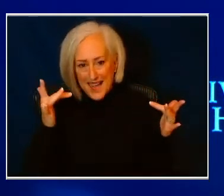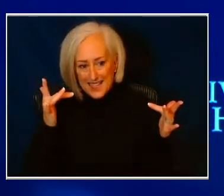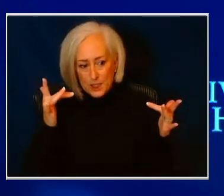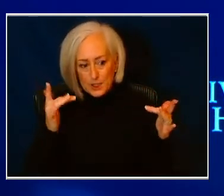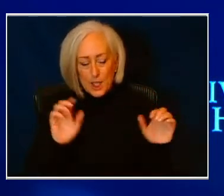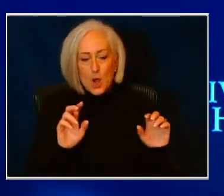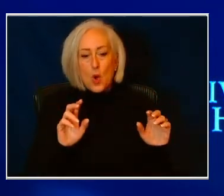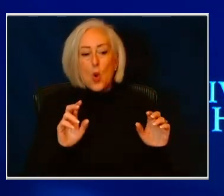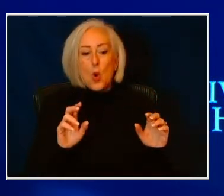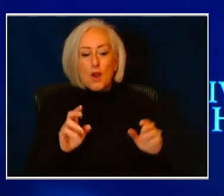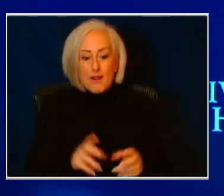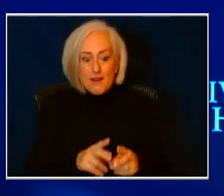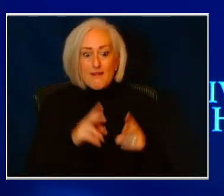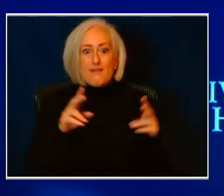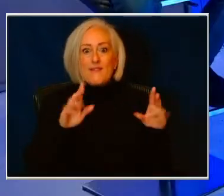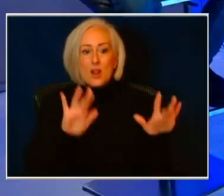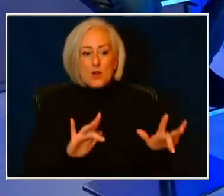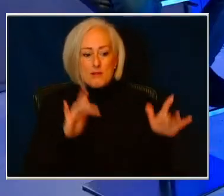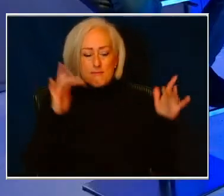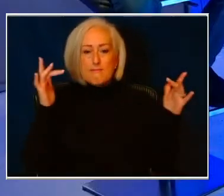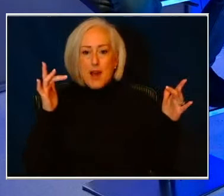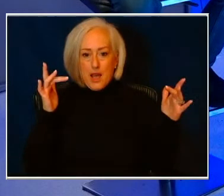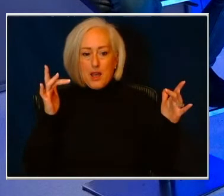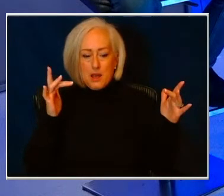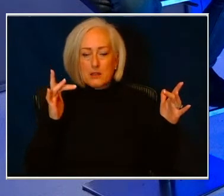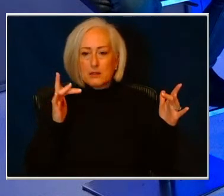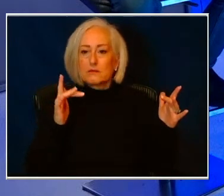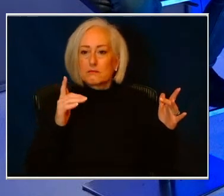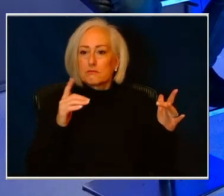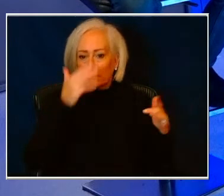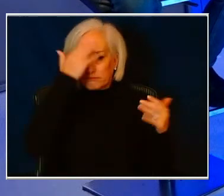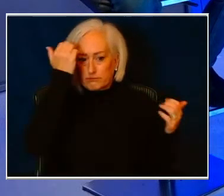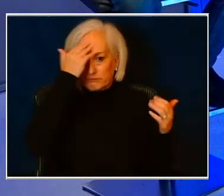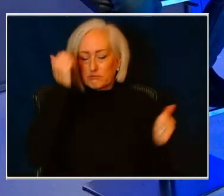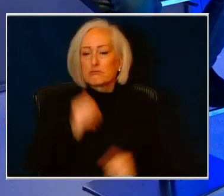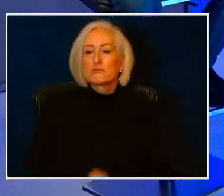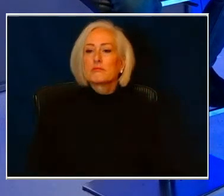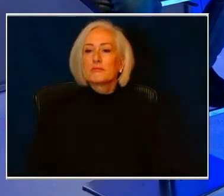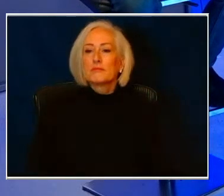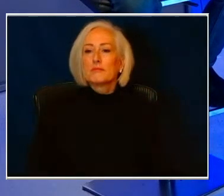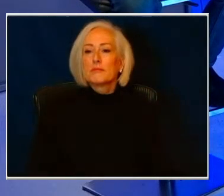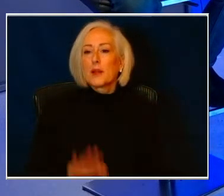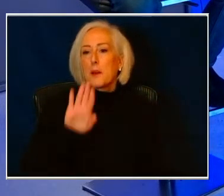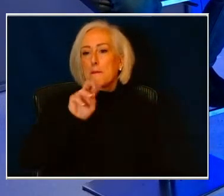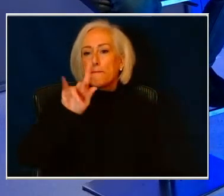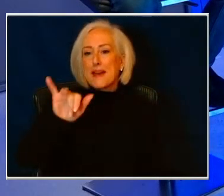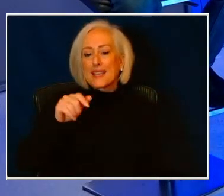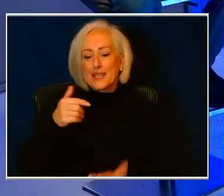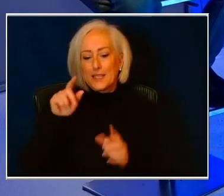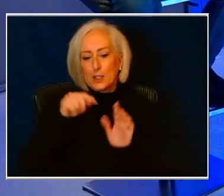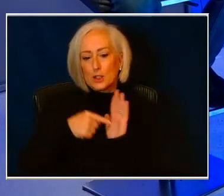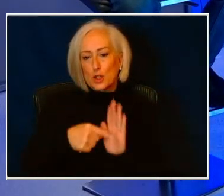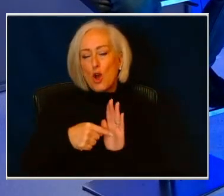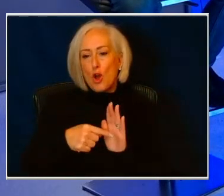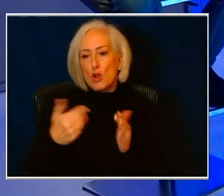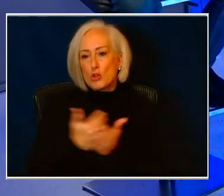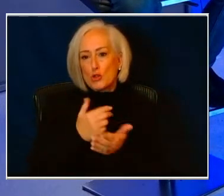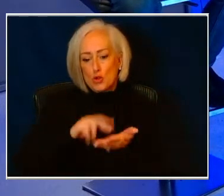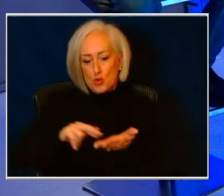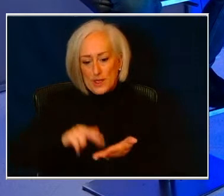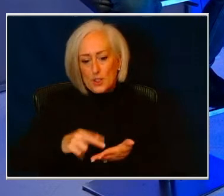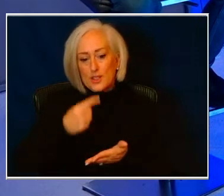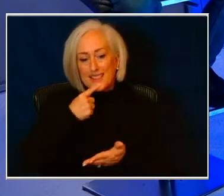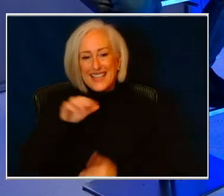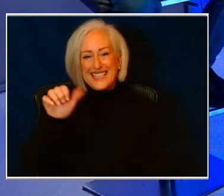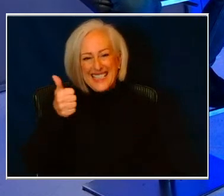mild dementia stage. Becky saw a story about new research from KUMC showing 10,000 steps a day. That's what we